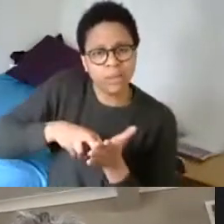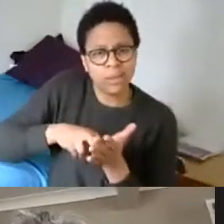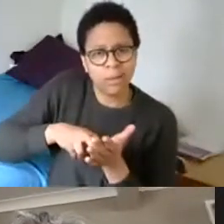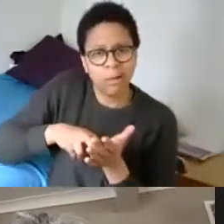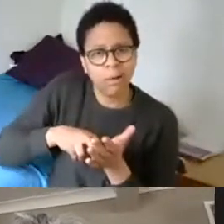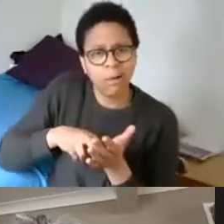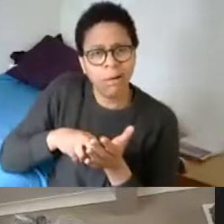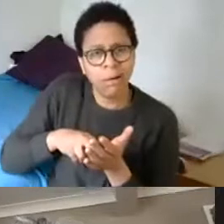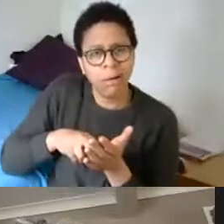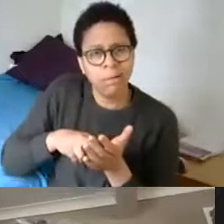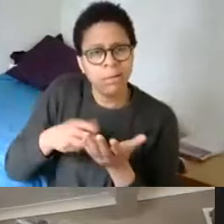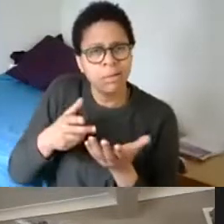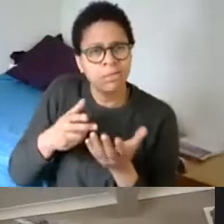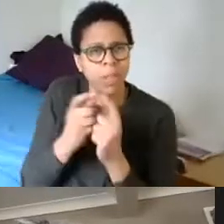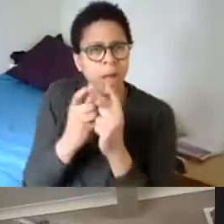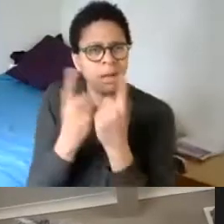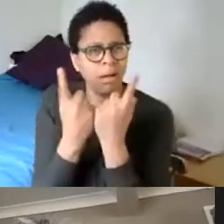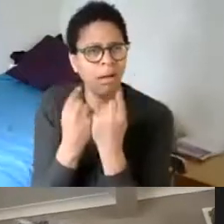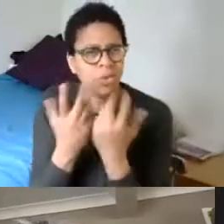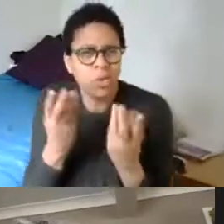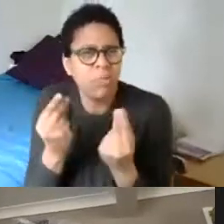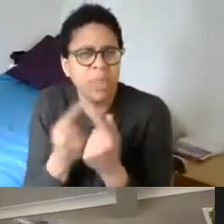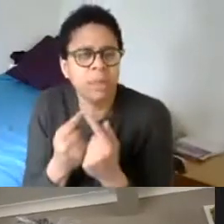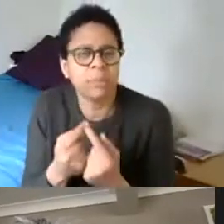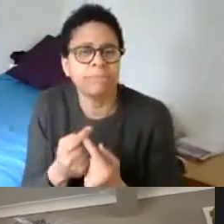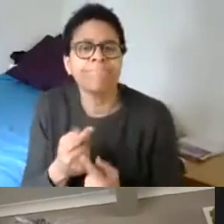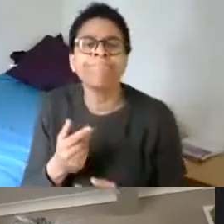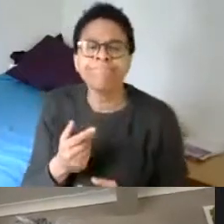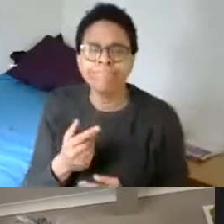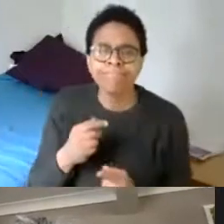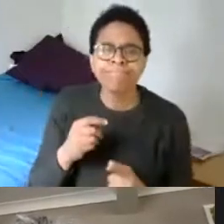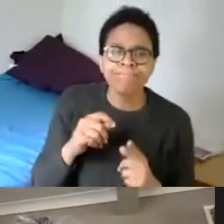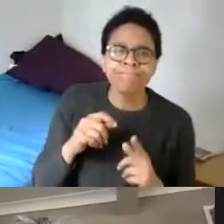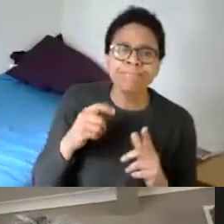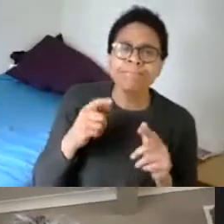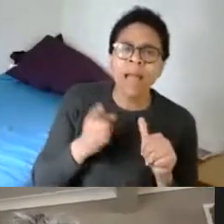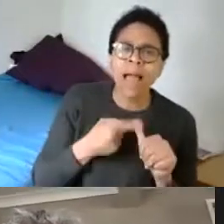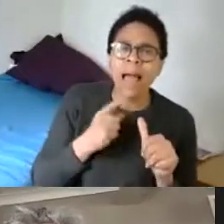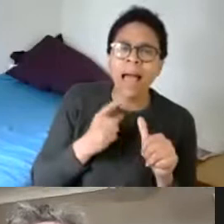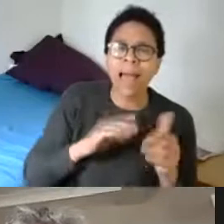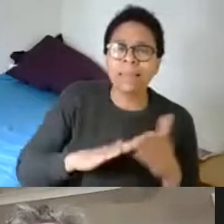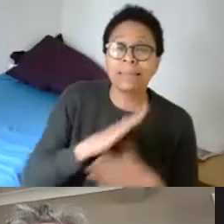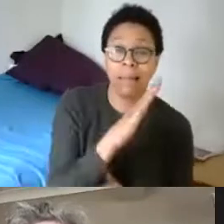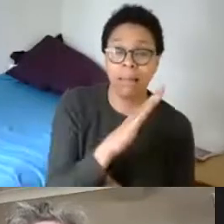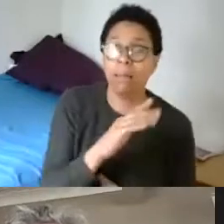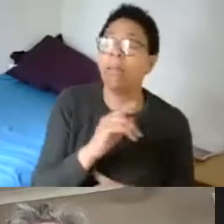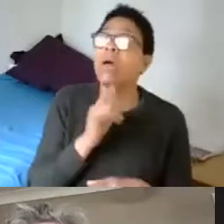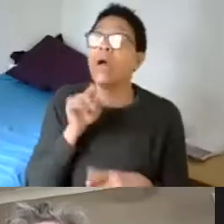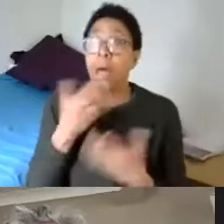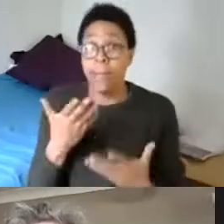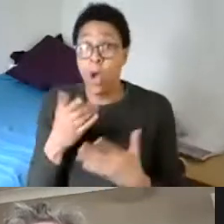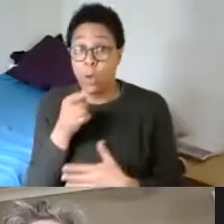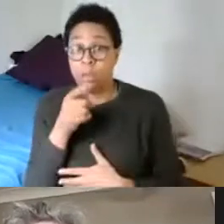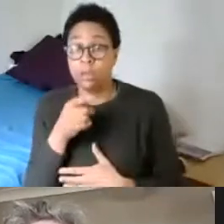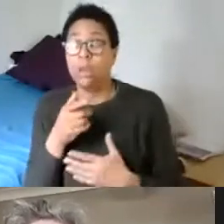There's a few different things for that. At the moment, without a library card, you can go online, and most of the time you can link straight through. So all the